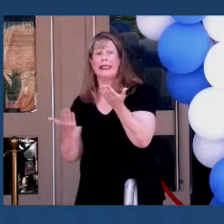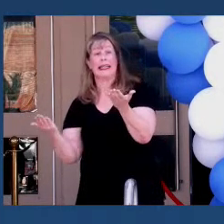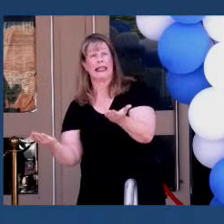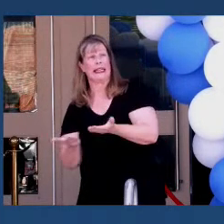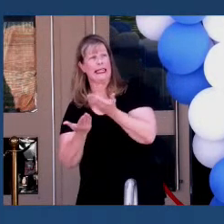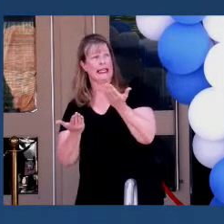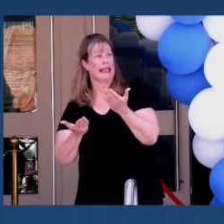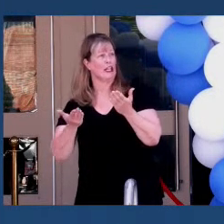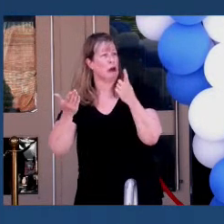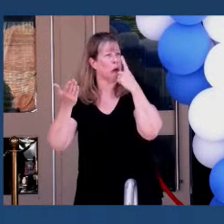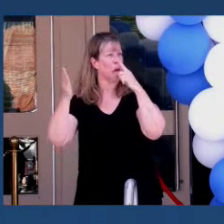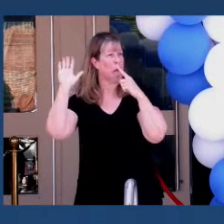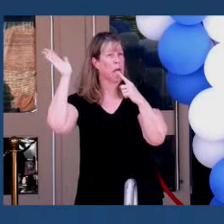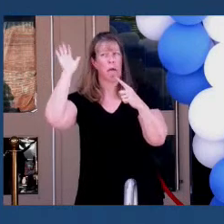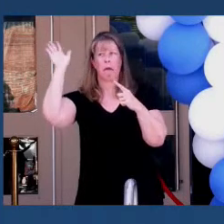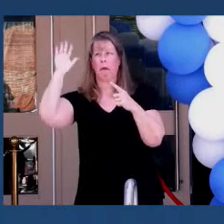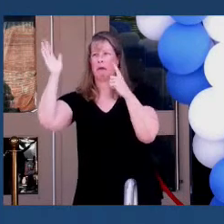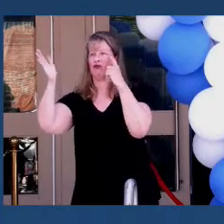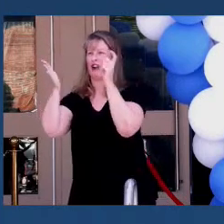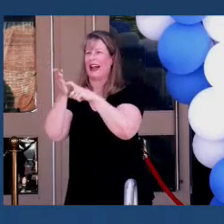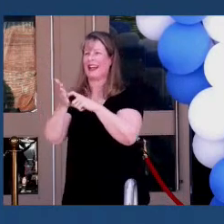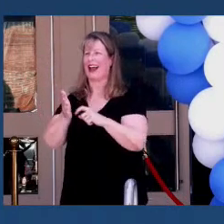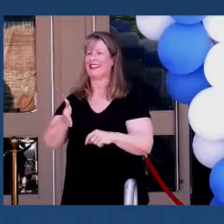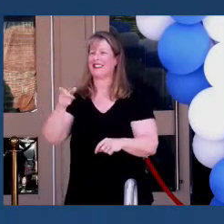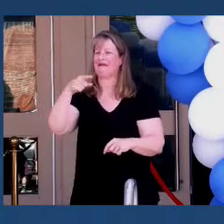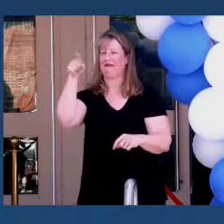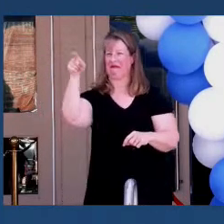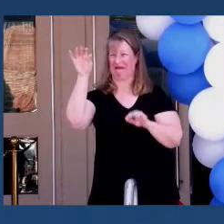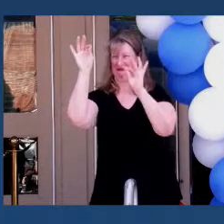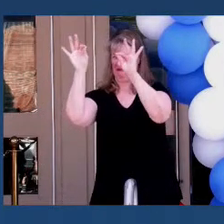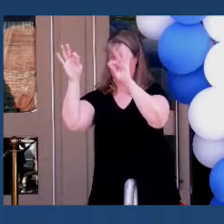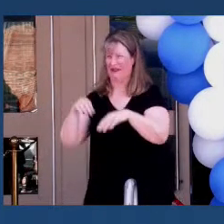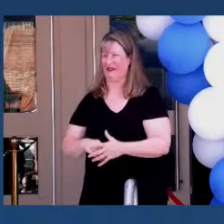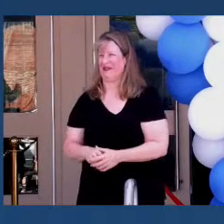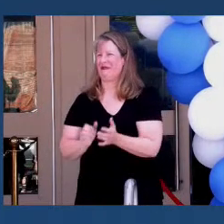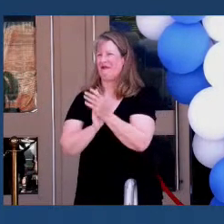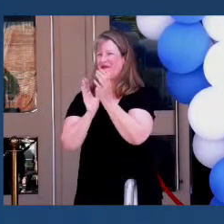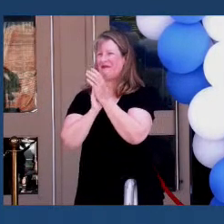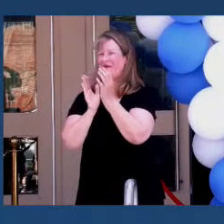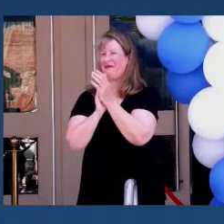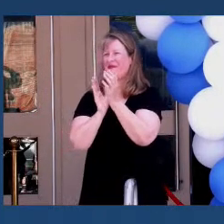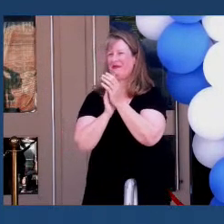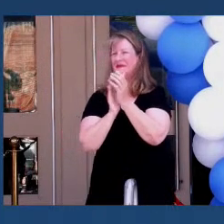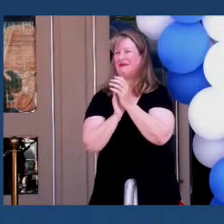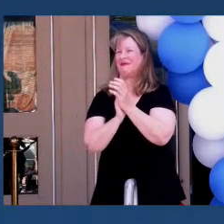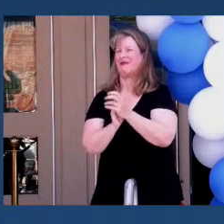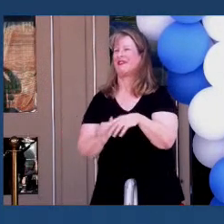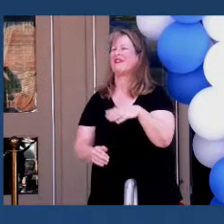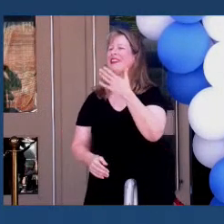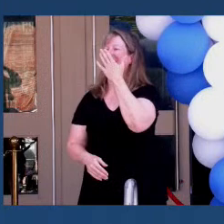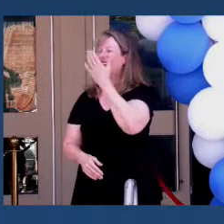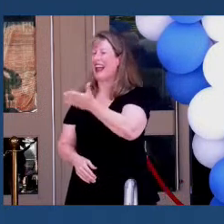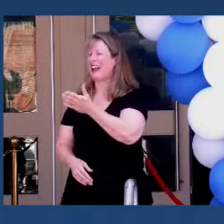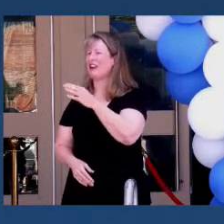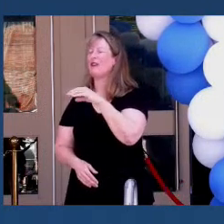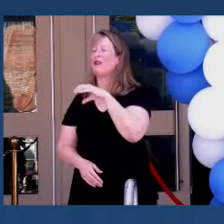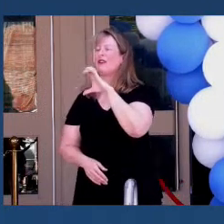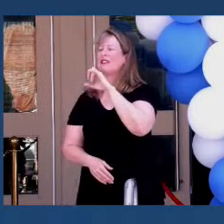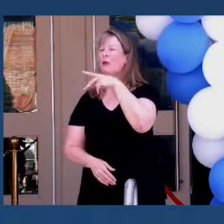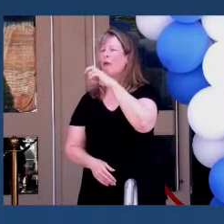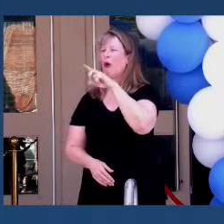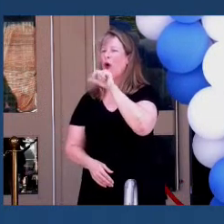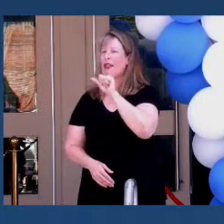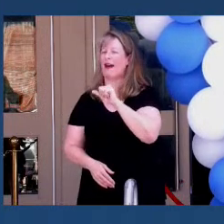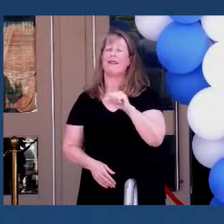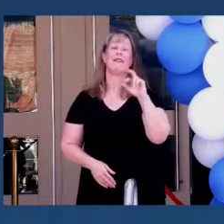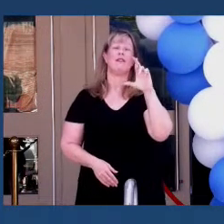you'll wave your hand or stand so that those that are here could recognize you. Senator Dave Sokola, Senator Tizzy